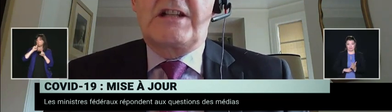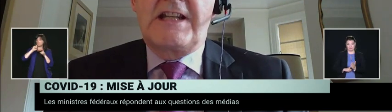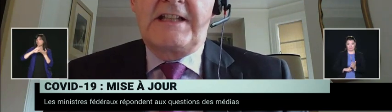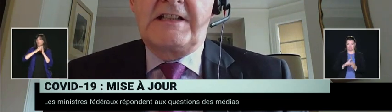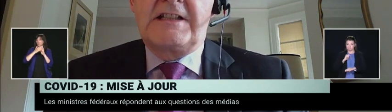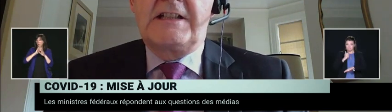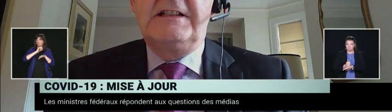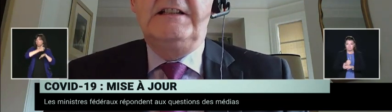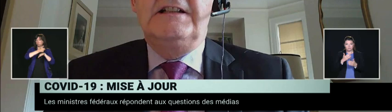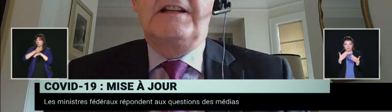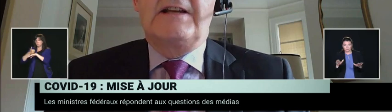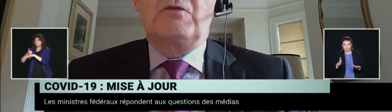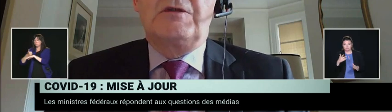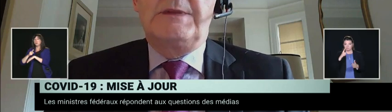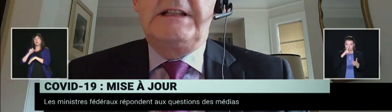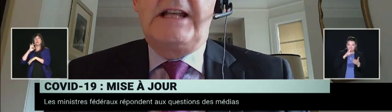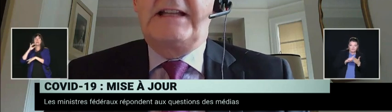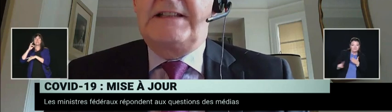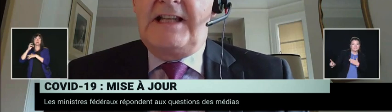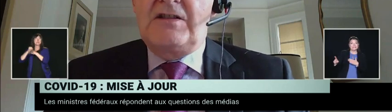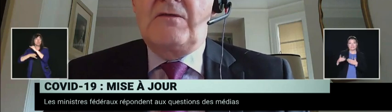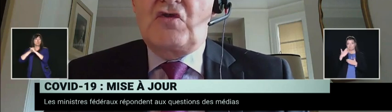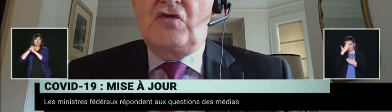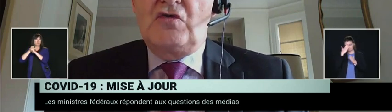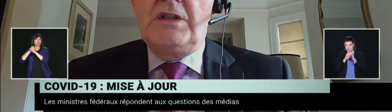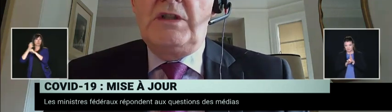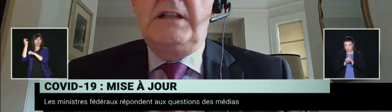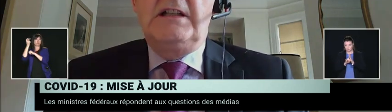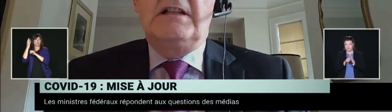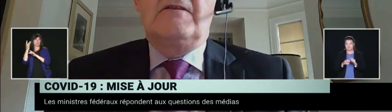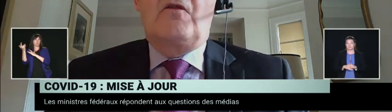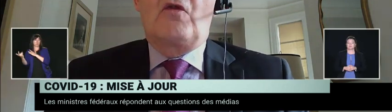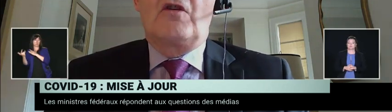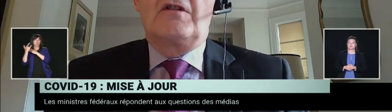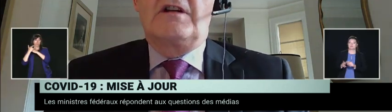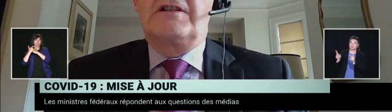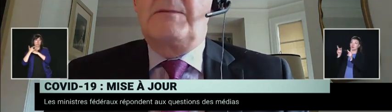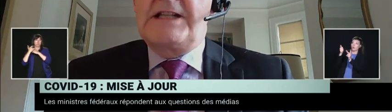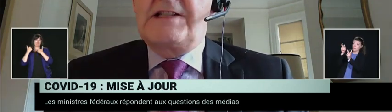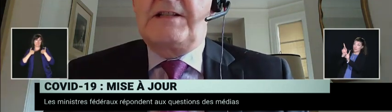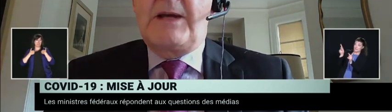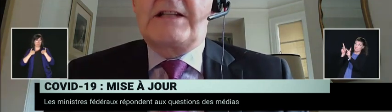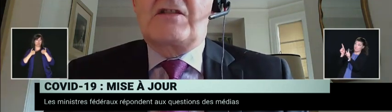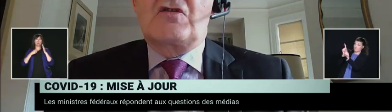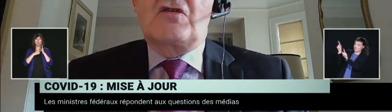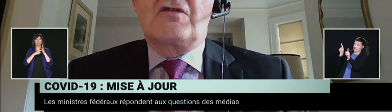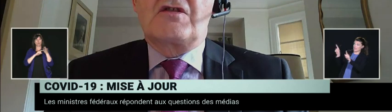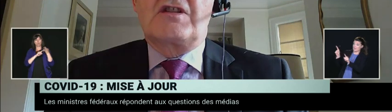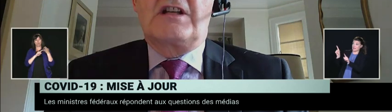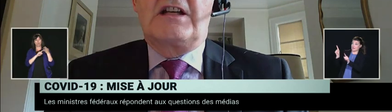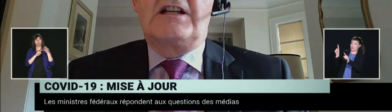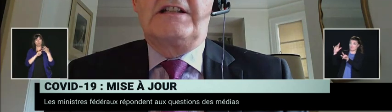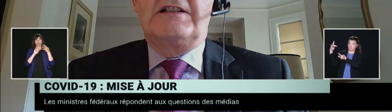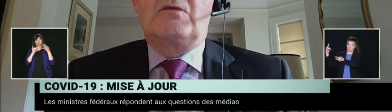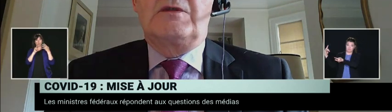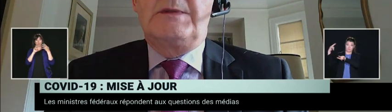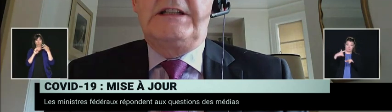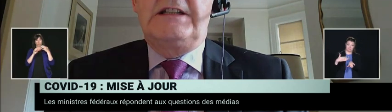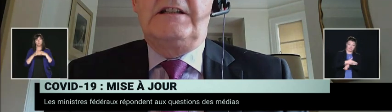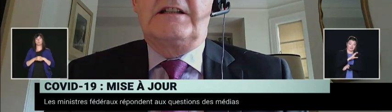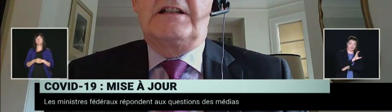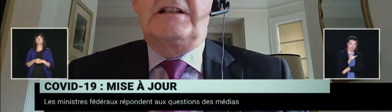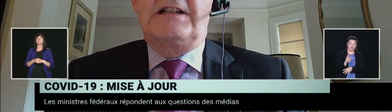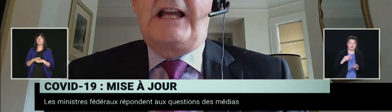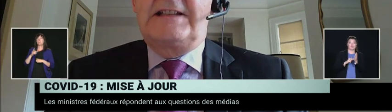coming to Canada, that would be at the end of June. For domestic passengers, it would